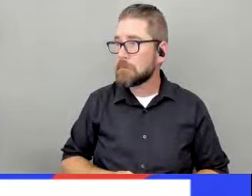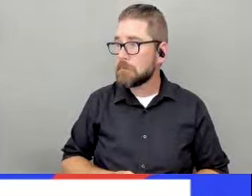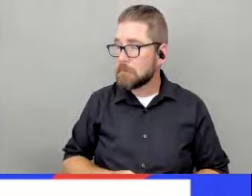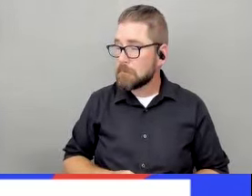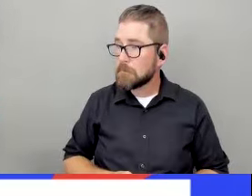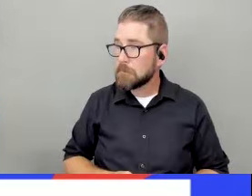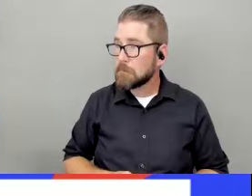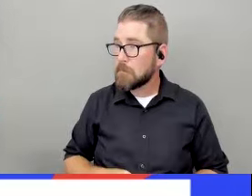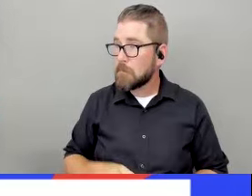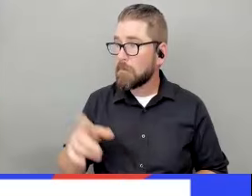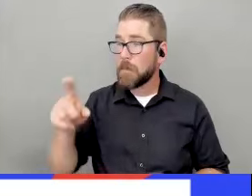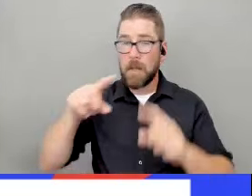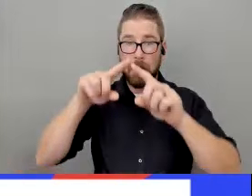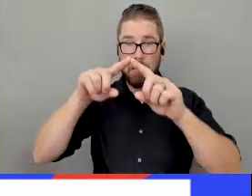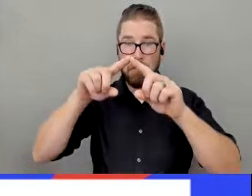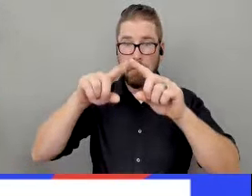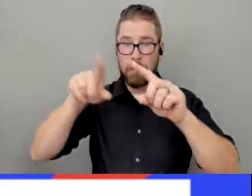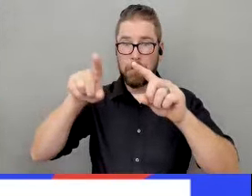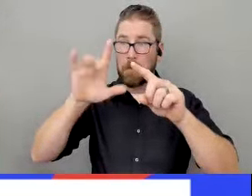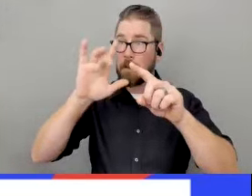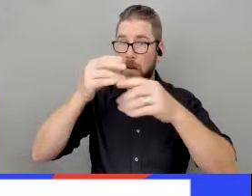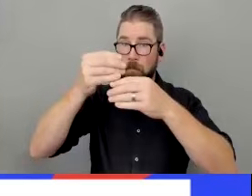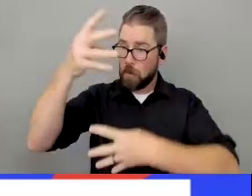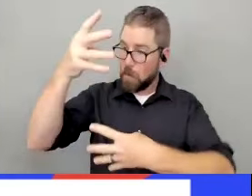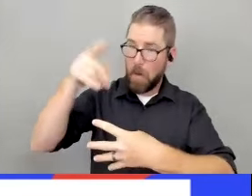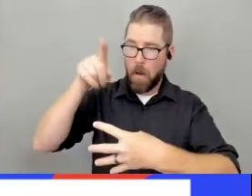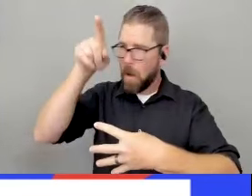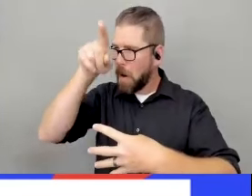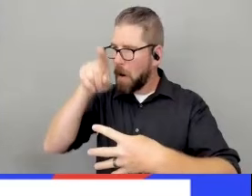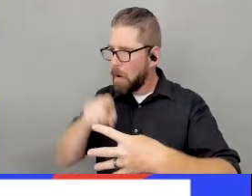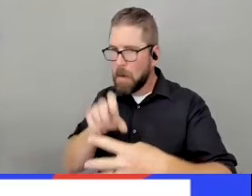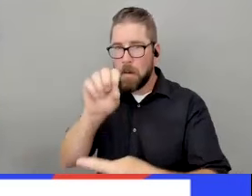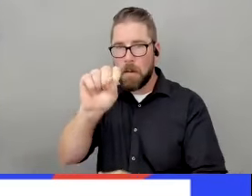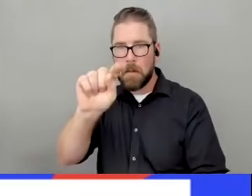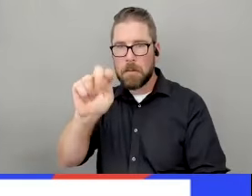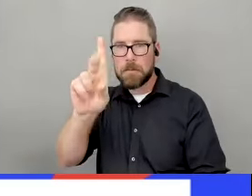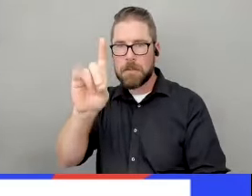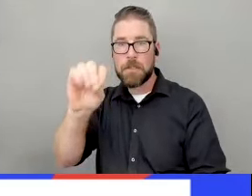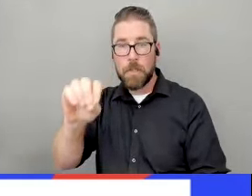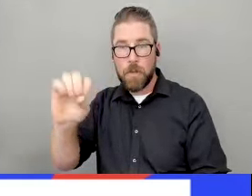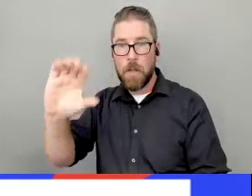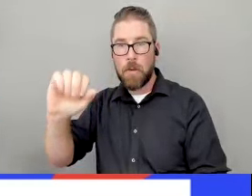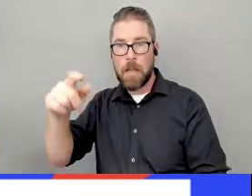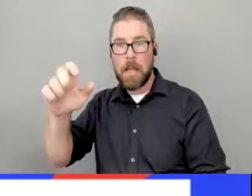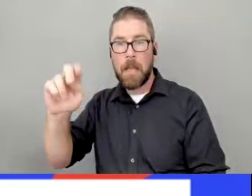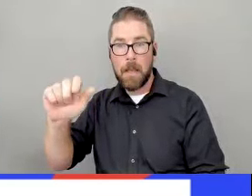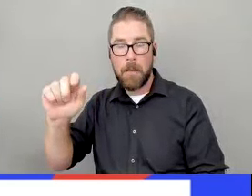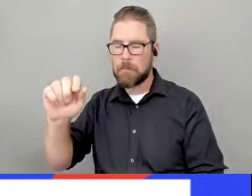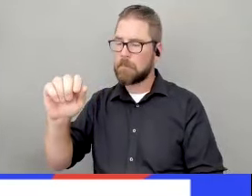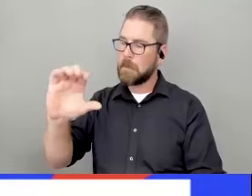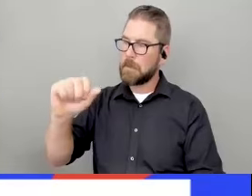window, I find Studio Capture, Screencast-O-Matic, or Add Media.